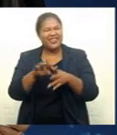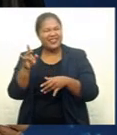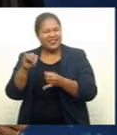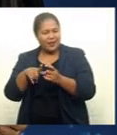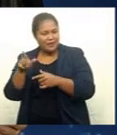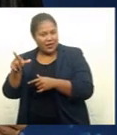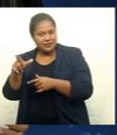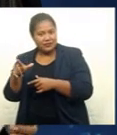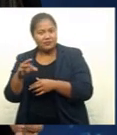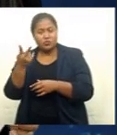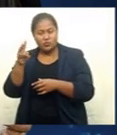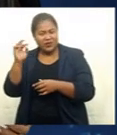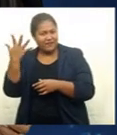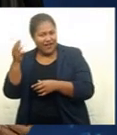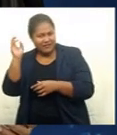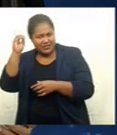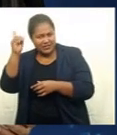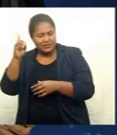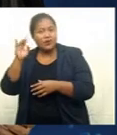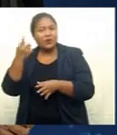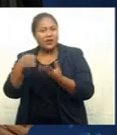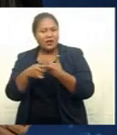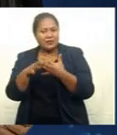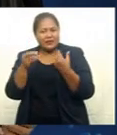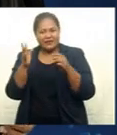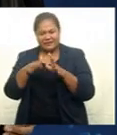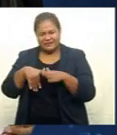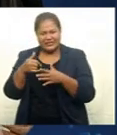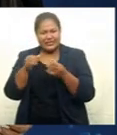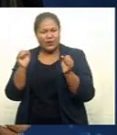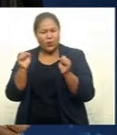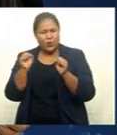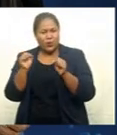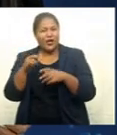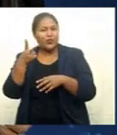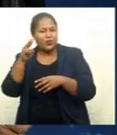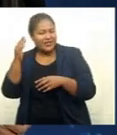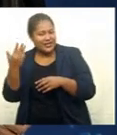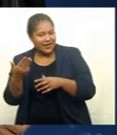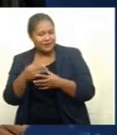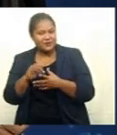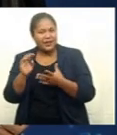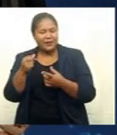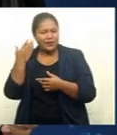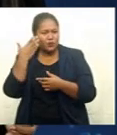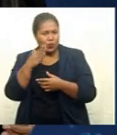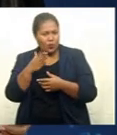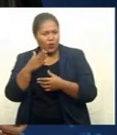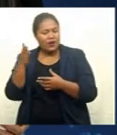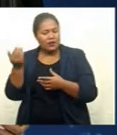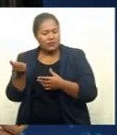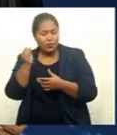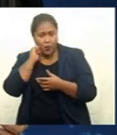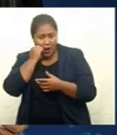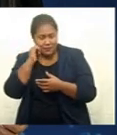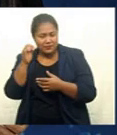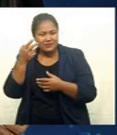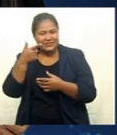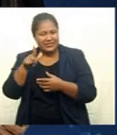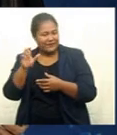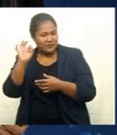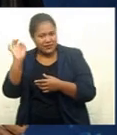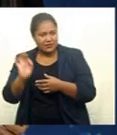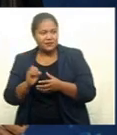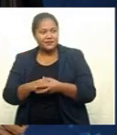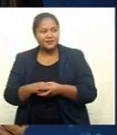at 25 degrees, however, it felt like 29. Humidity was at 71%. At sea, moderate southerly swells